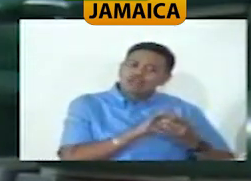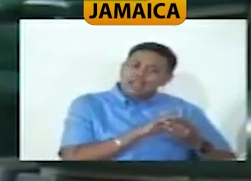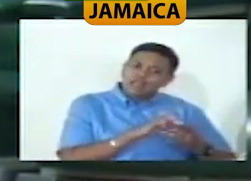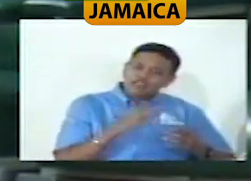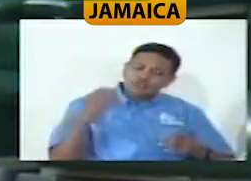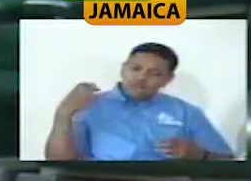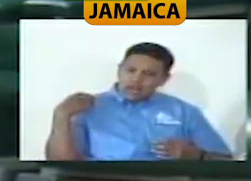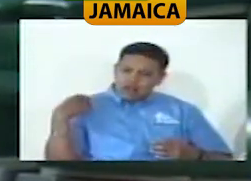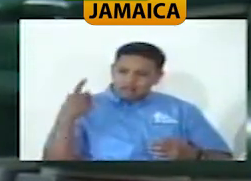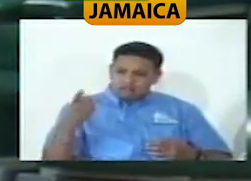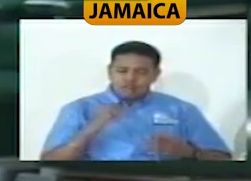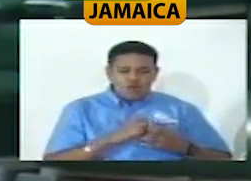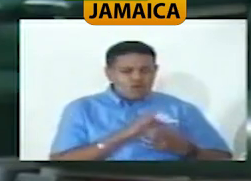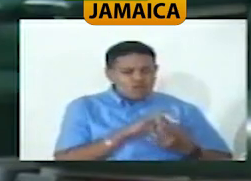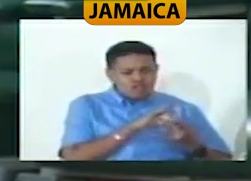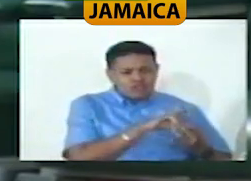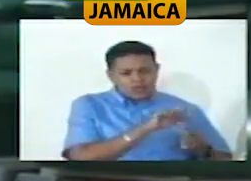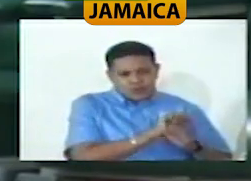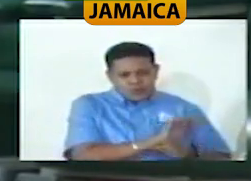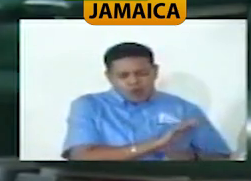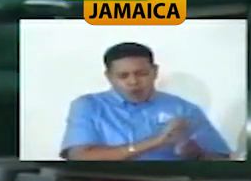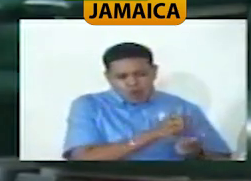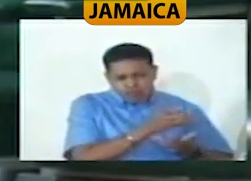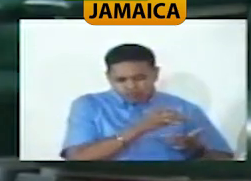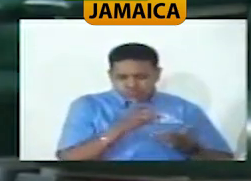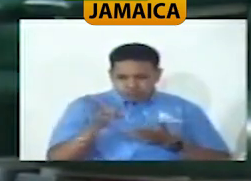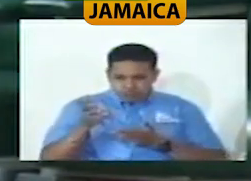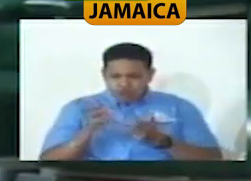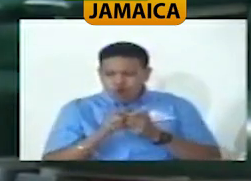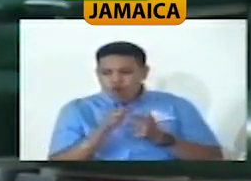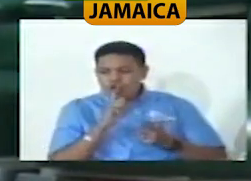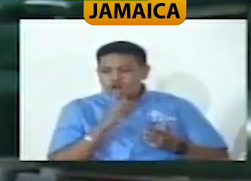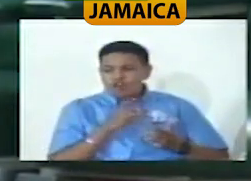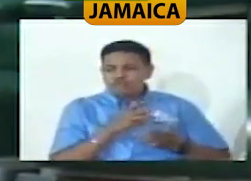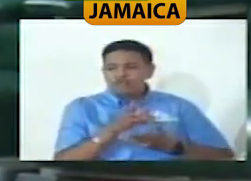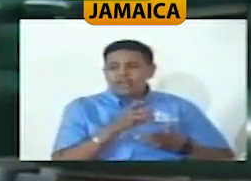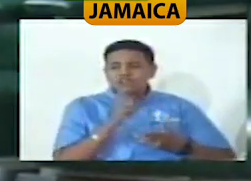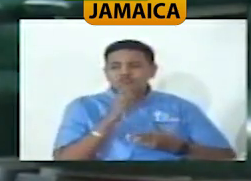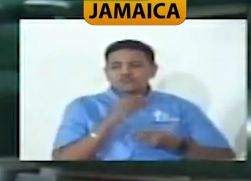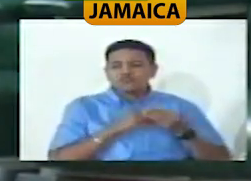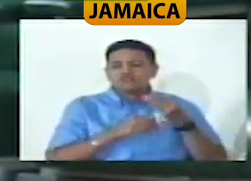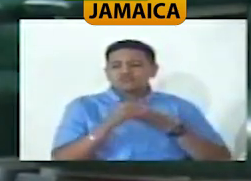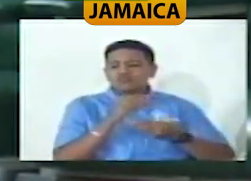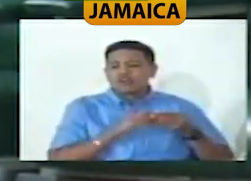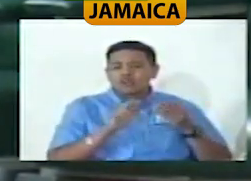employer, and how she would relate to the workers, and how she would relate to the trade unions.